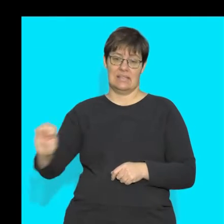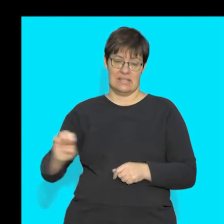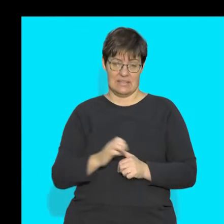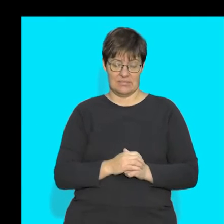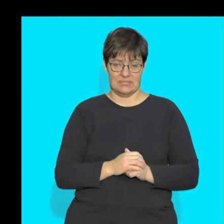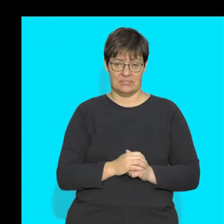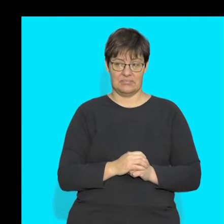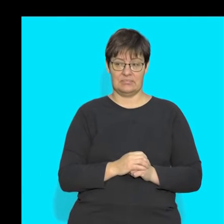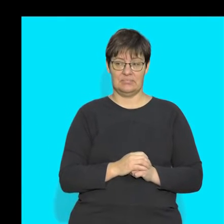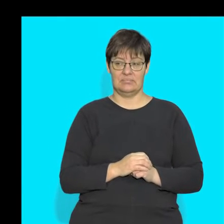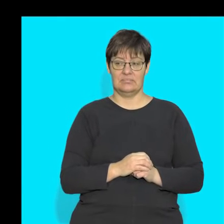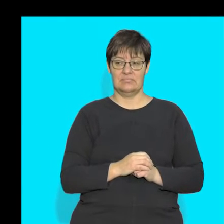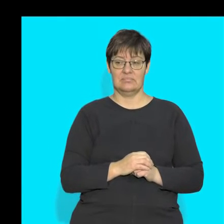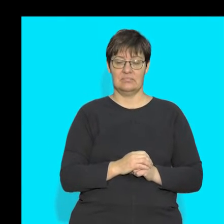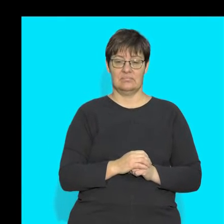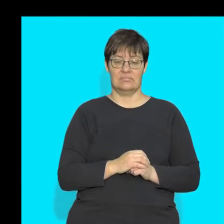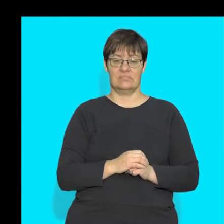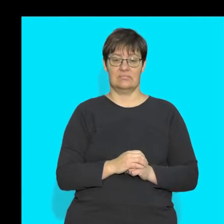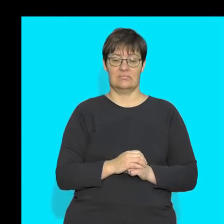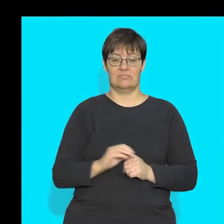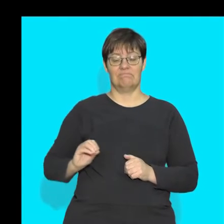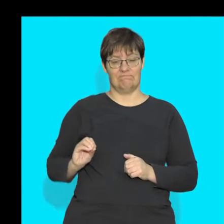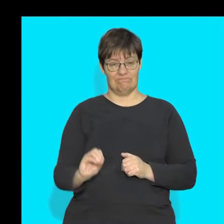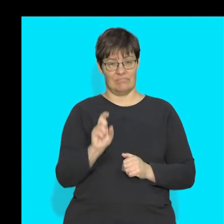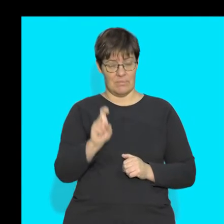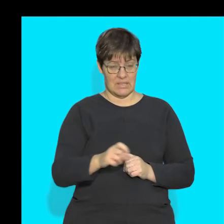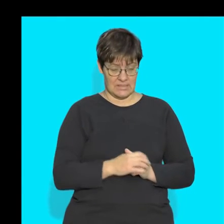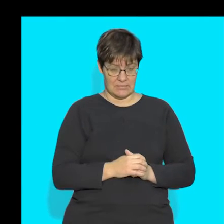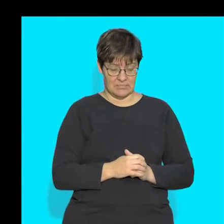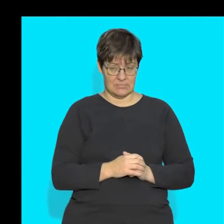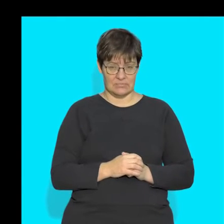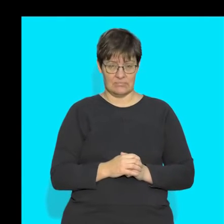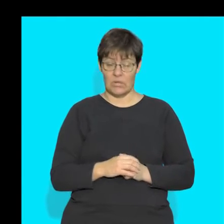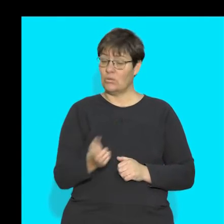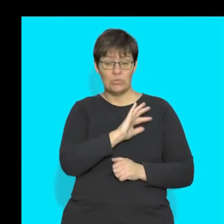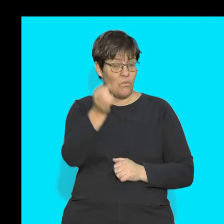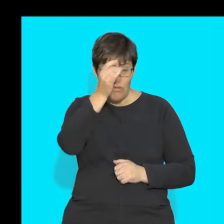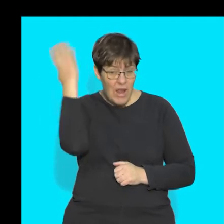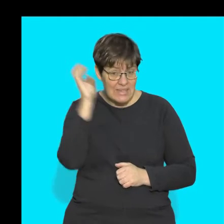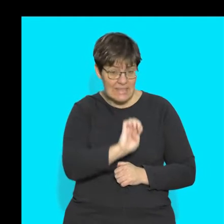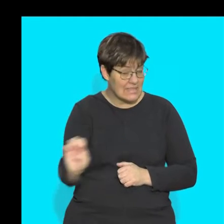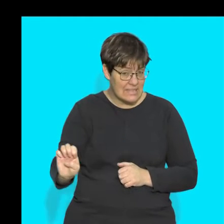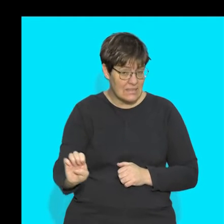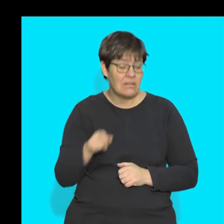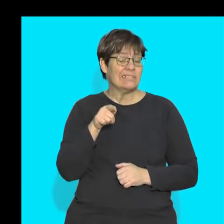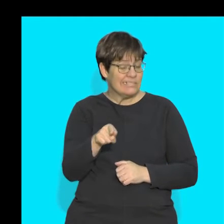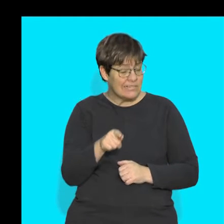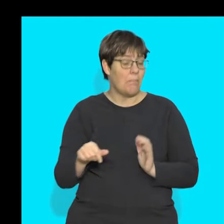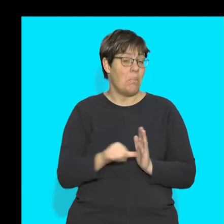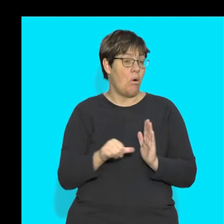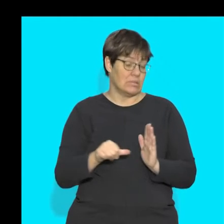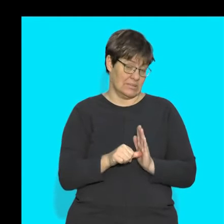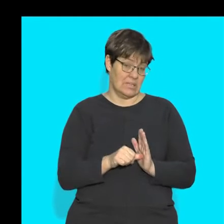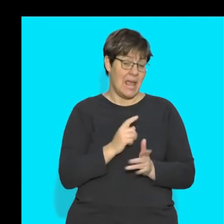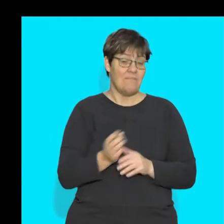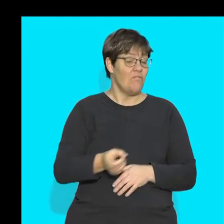going east. I have to put east in at the end. Don't forget the direction. It's so